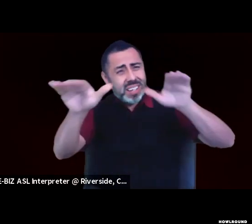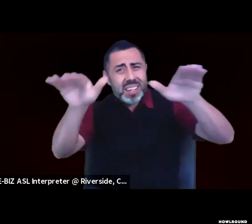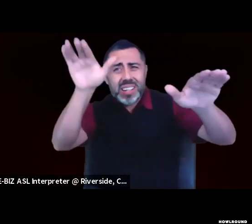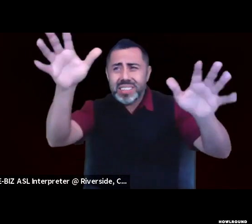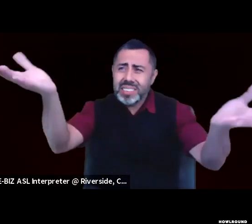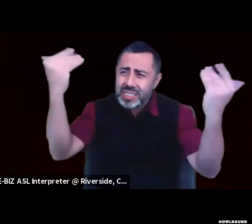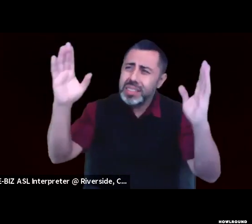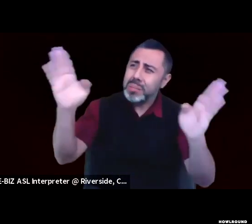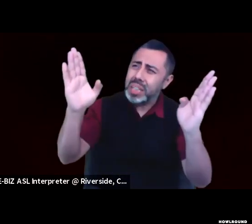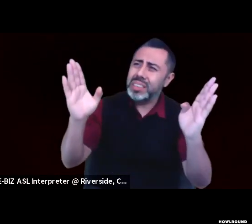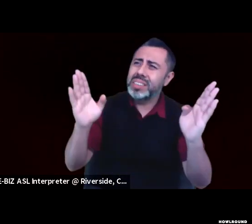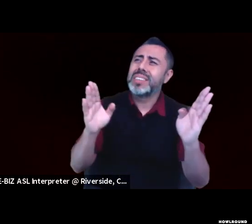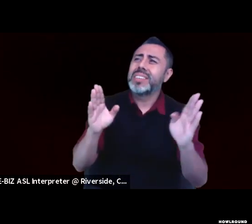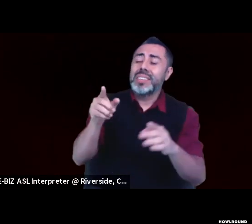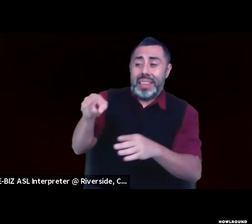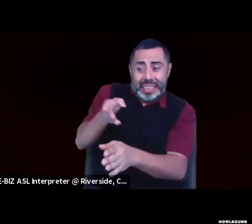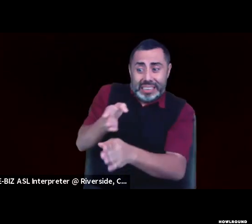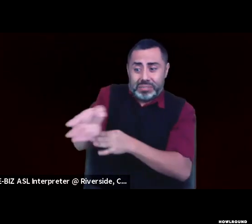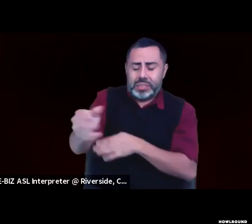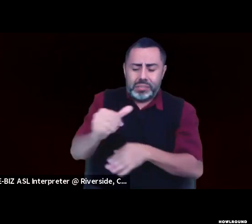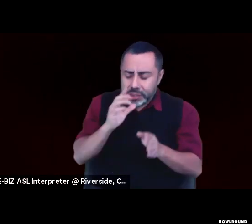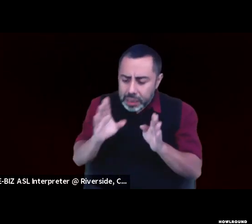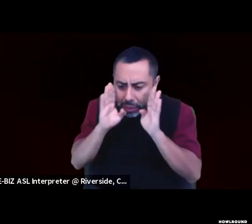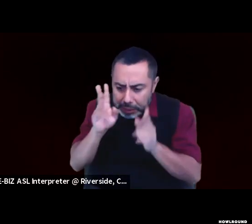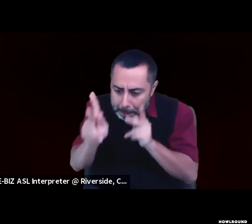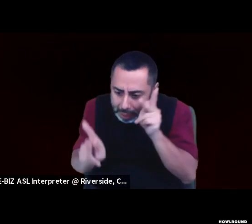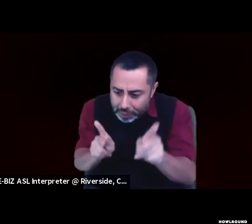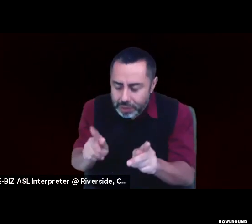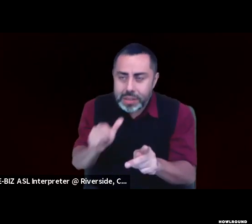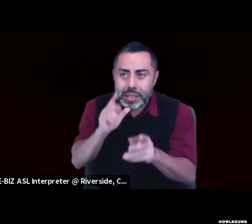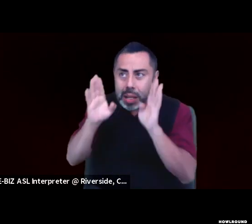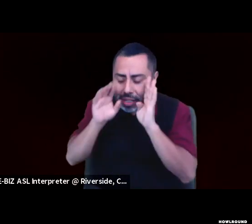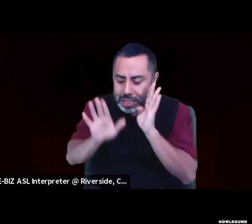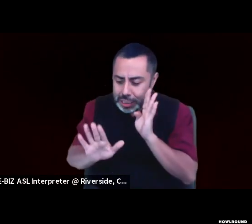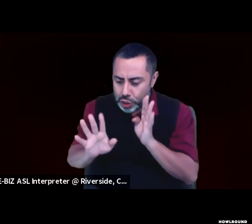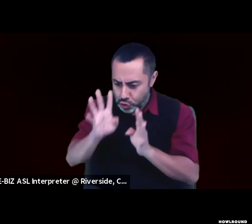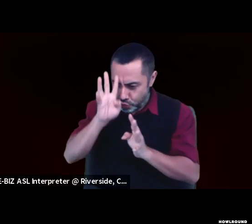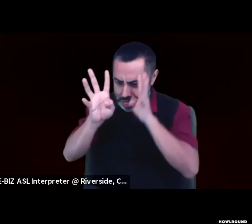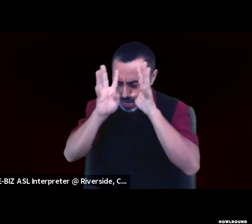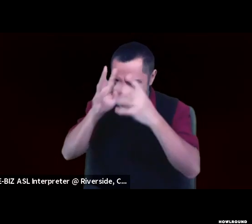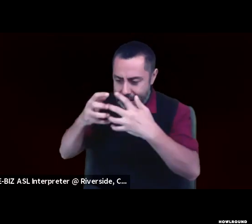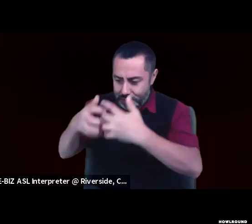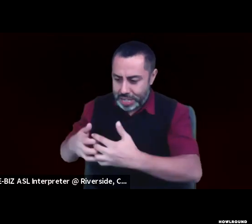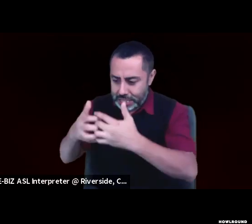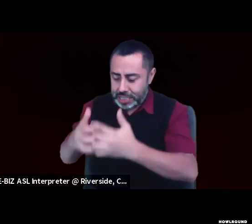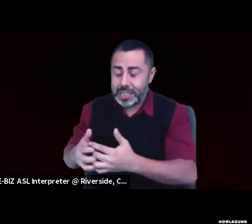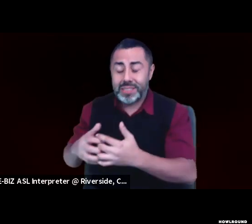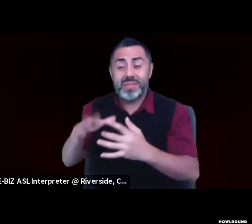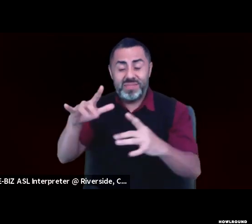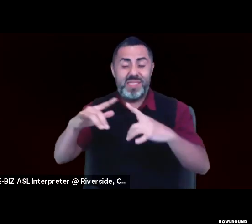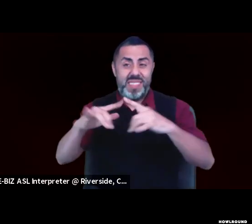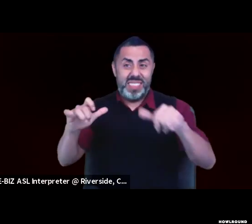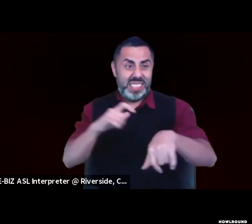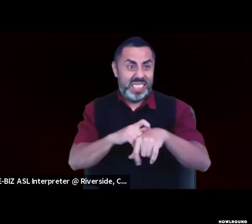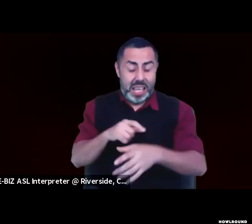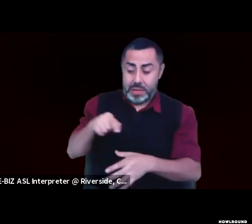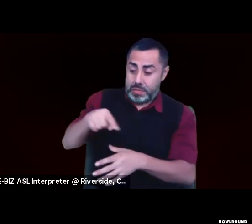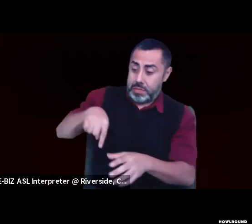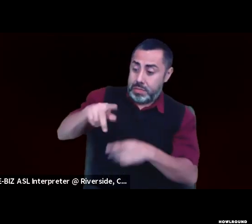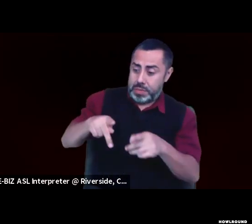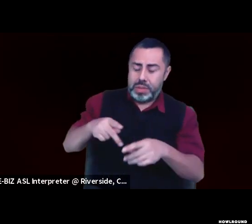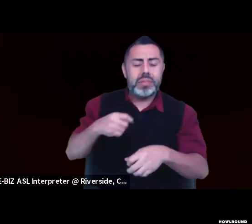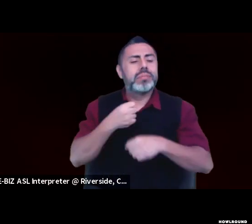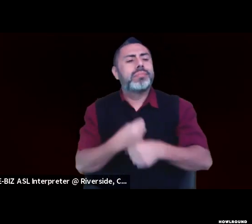people, its creative engines, while simultaneously developing art practices for themselves and their communities that